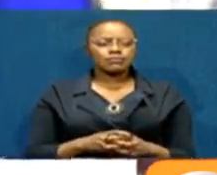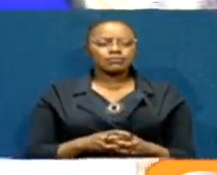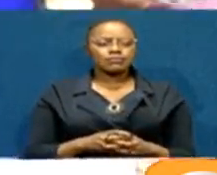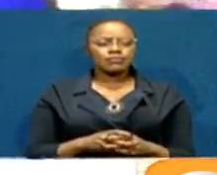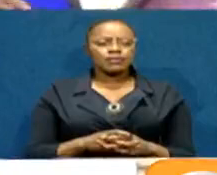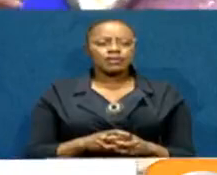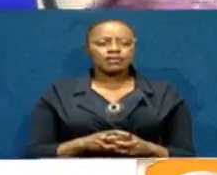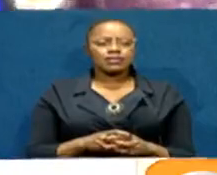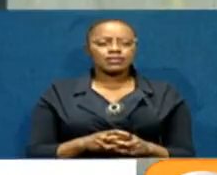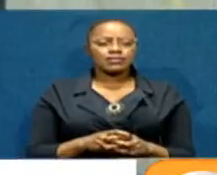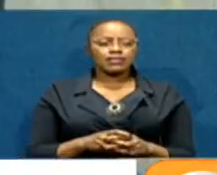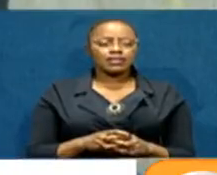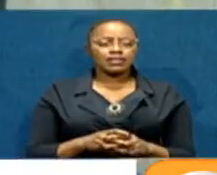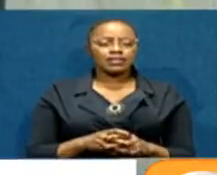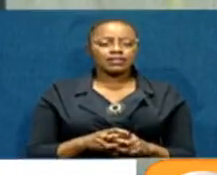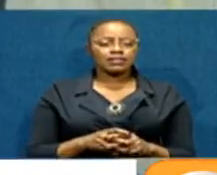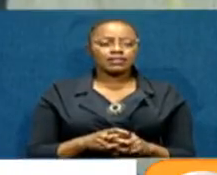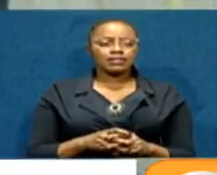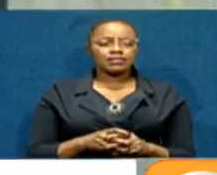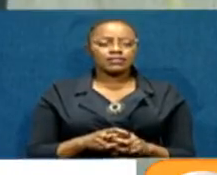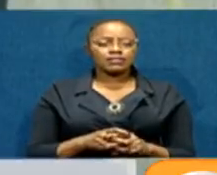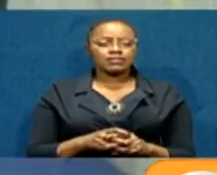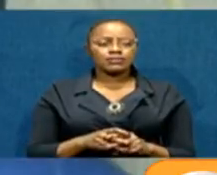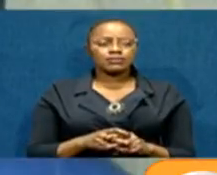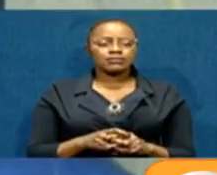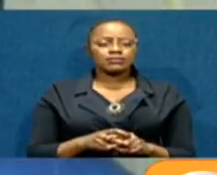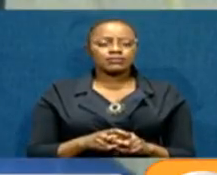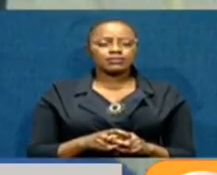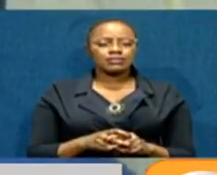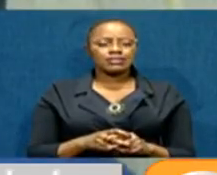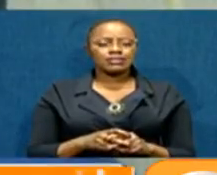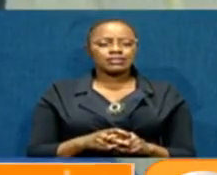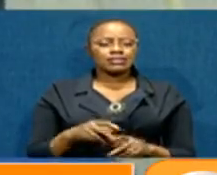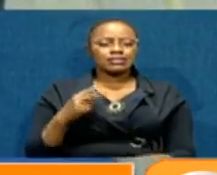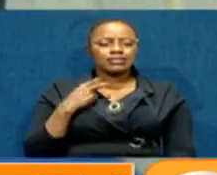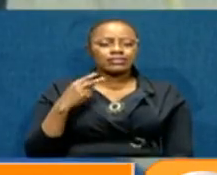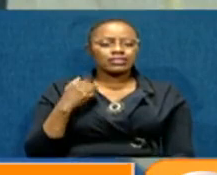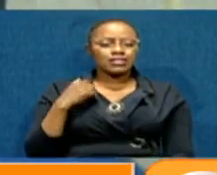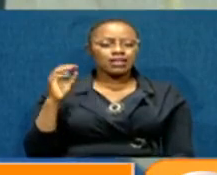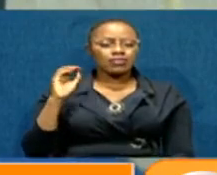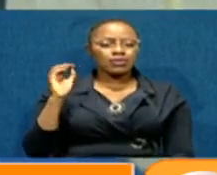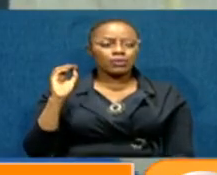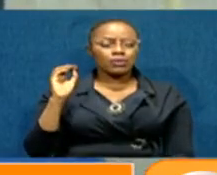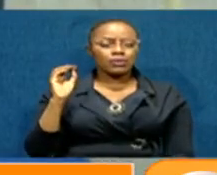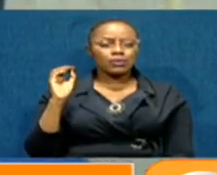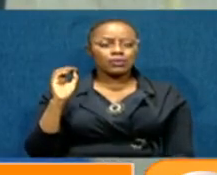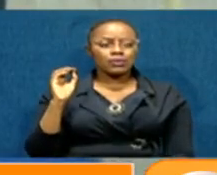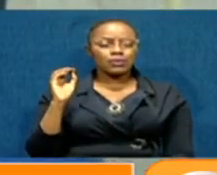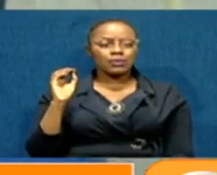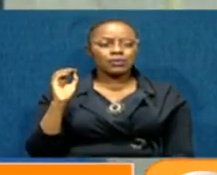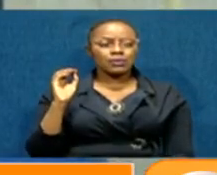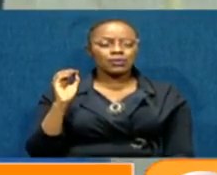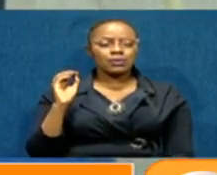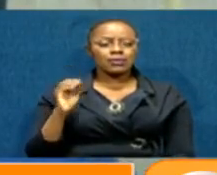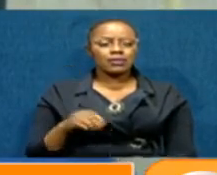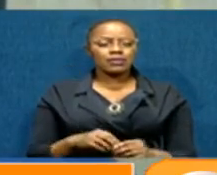the political landscape has tilted. We believe our entry into the race has changed the political game in the Mount Kenya